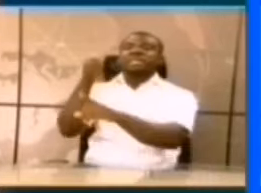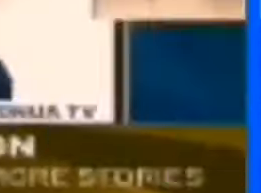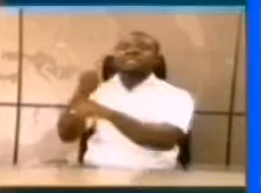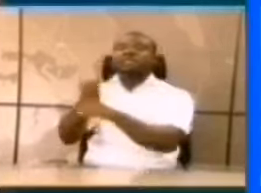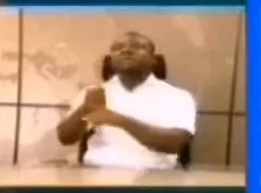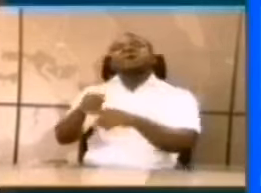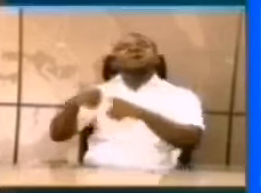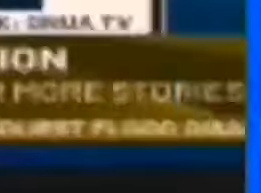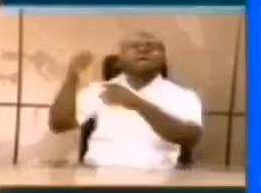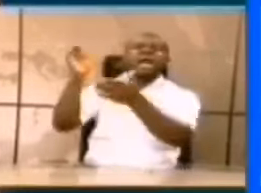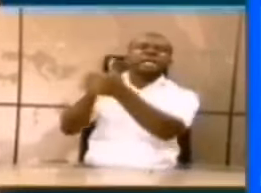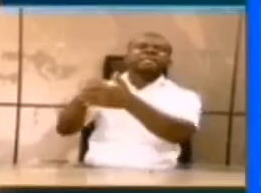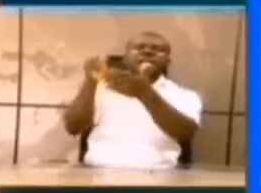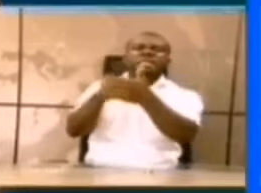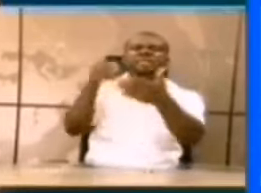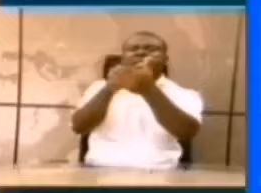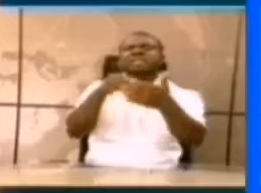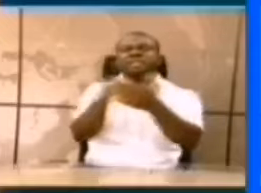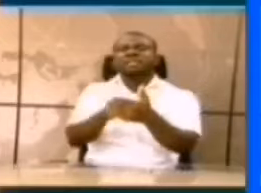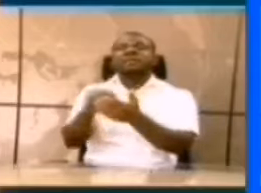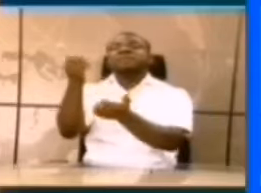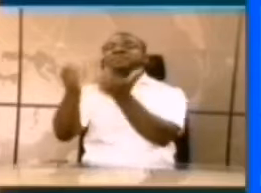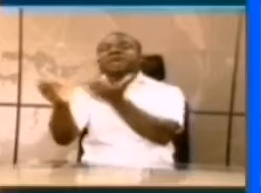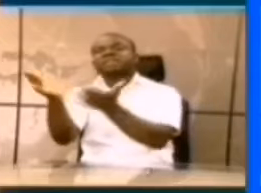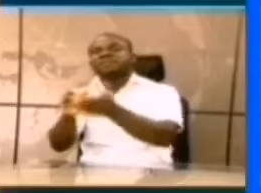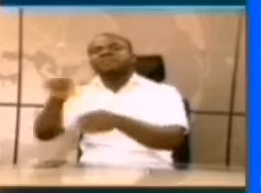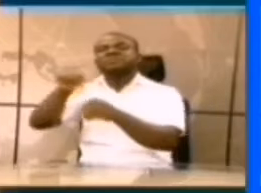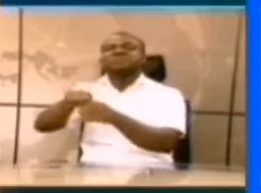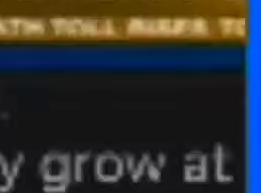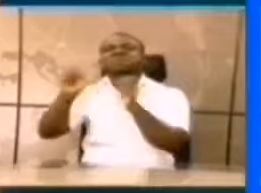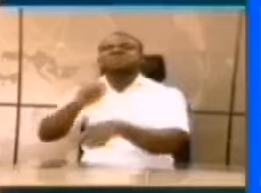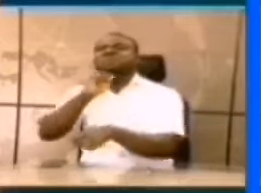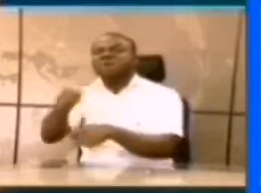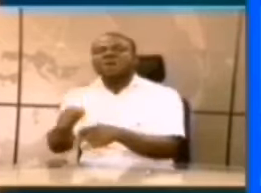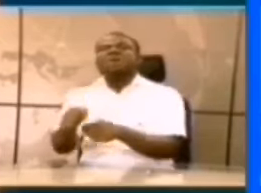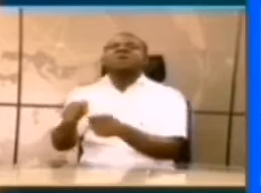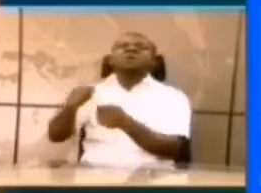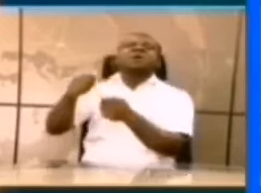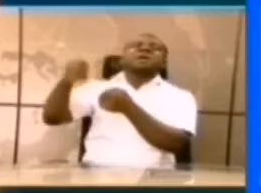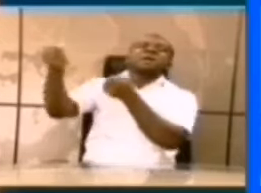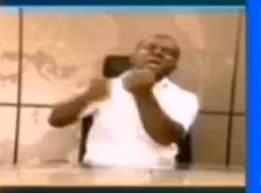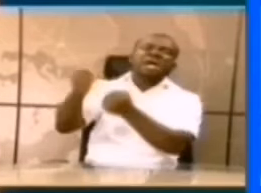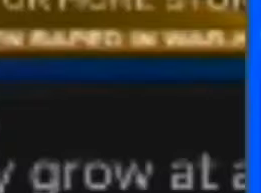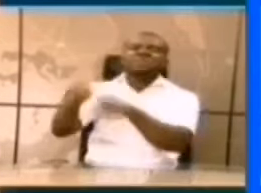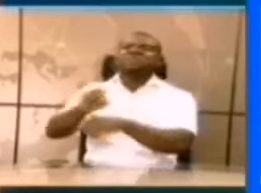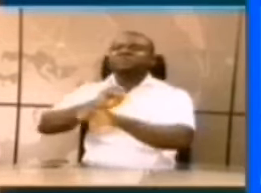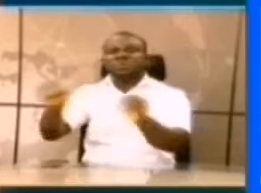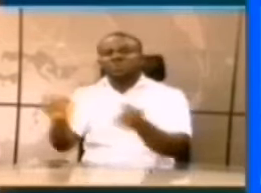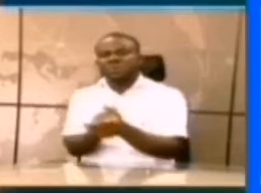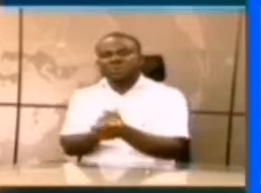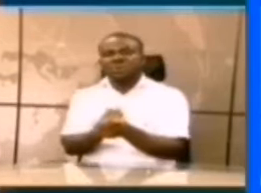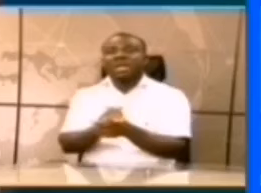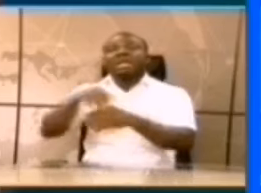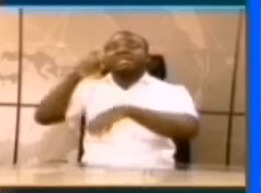for how many diesel, fire service for how many petrol, a mine about, a very thing, you say, soldier for you say, and a quaway,